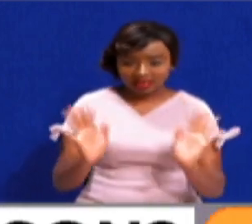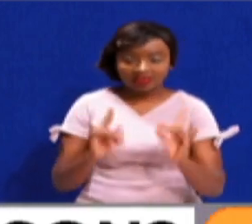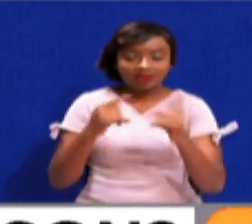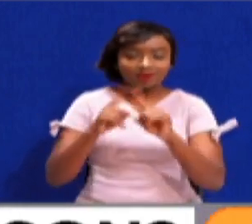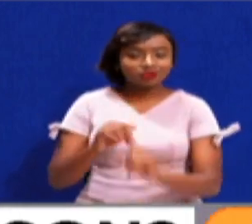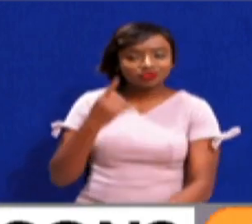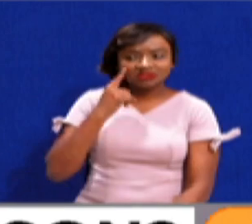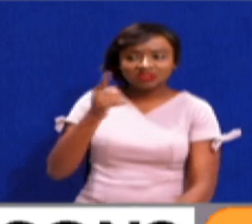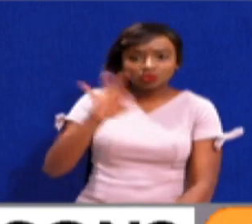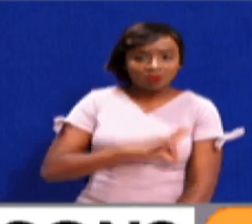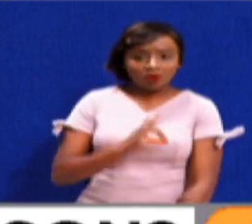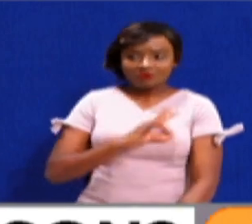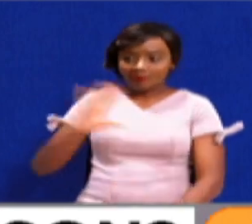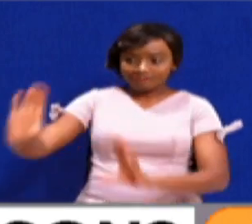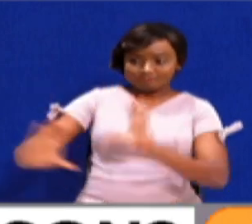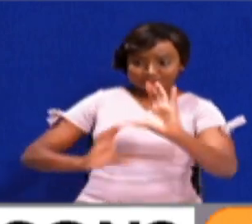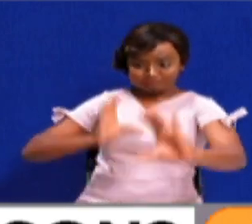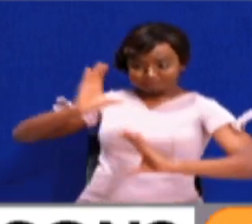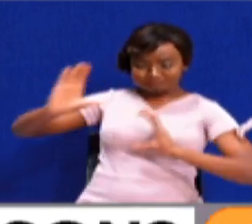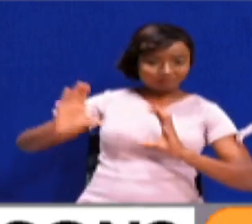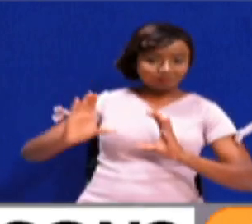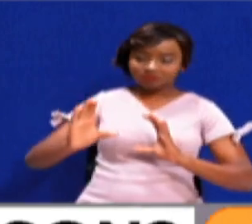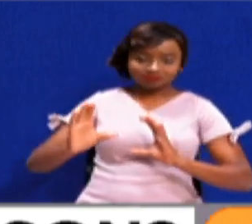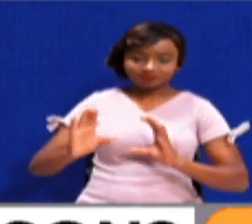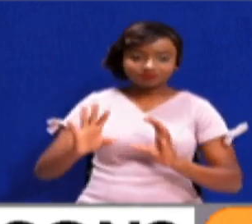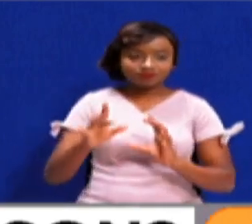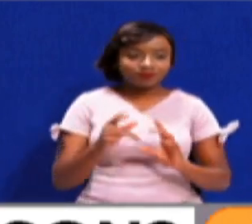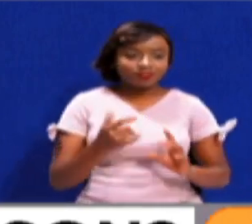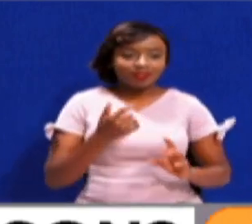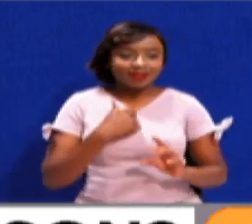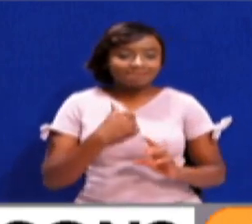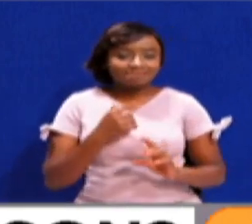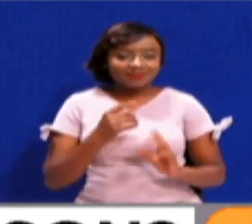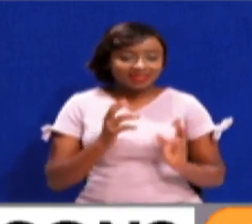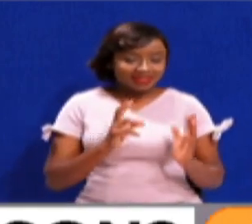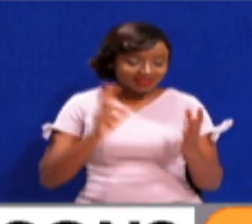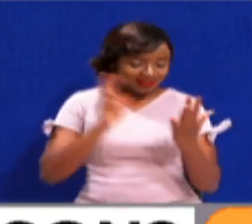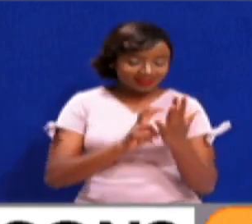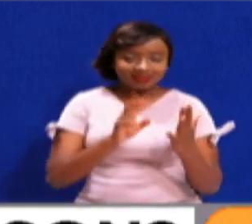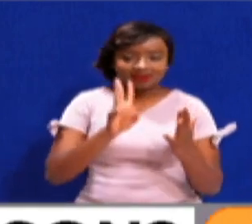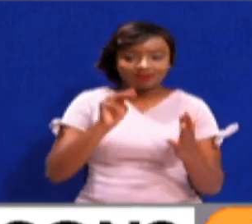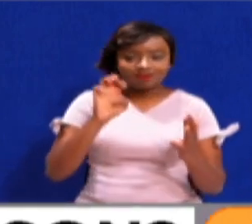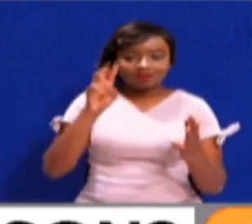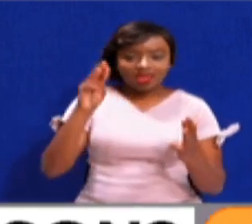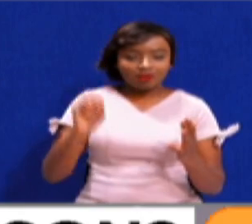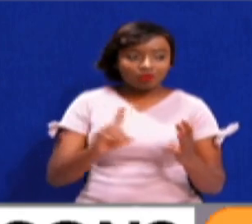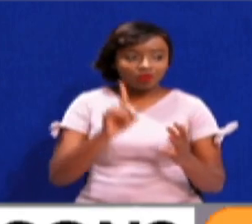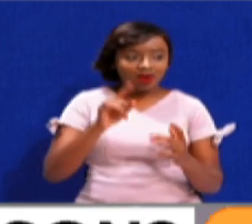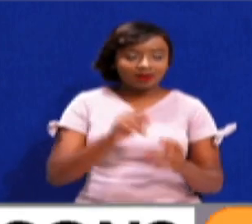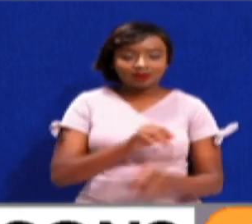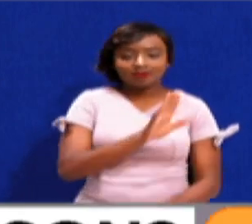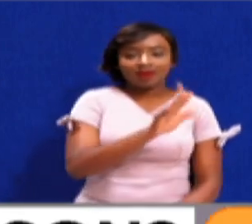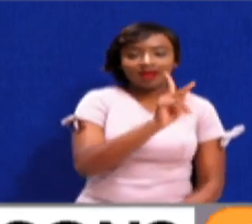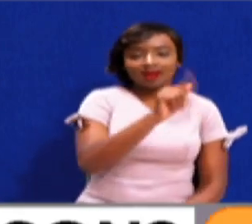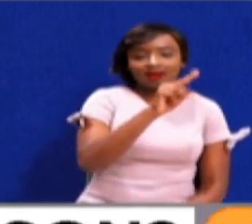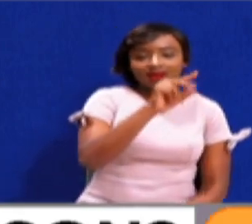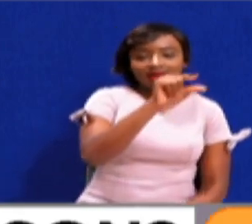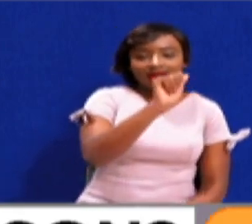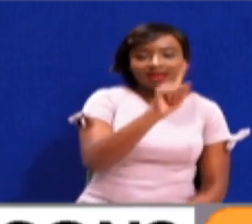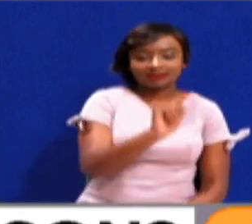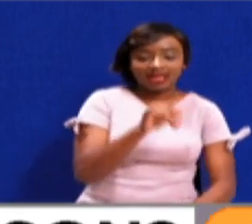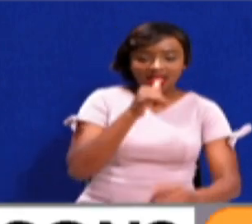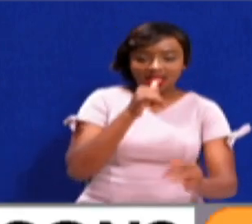not to be seen to gain so much. I bumped into a memo that Irungu Kang'ata wrote to the Jubilee